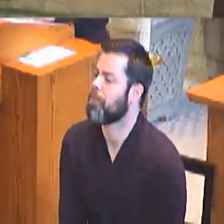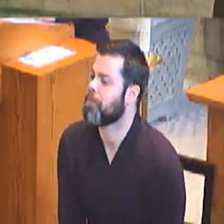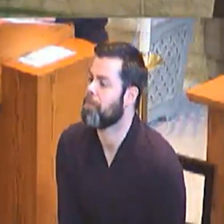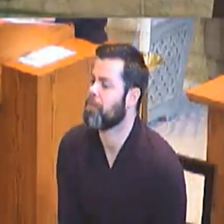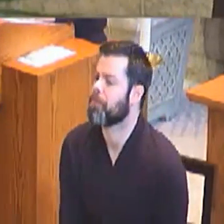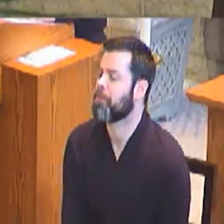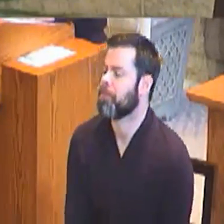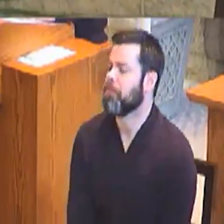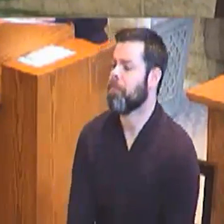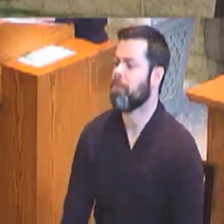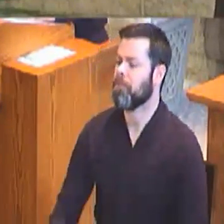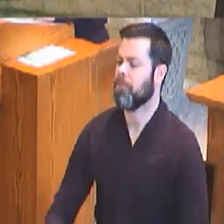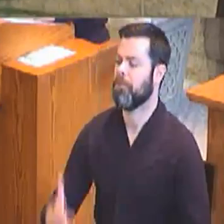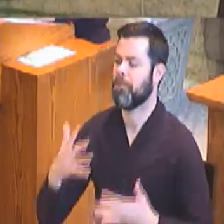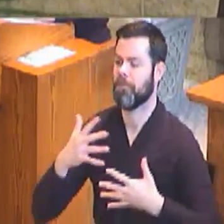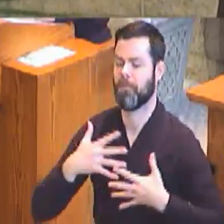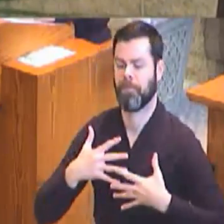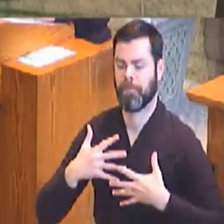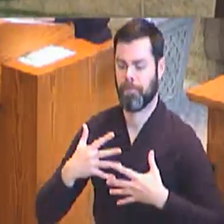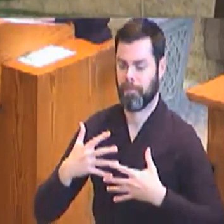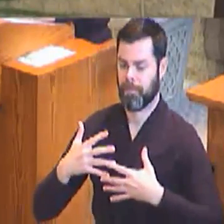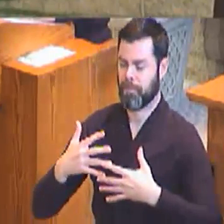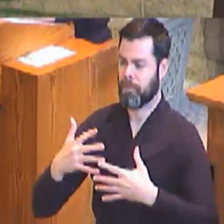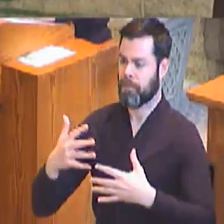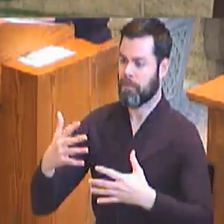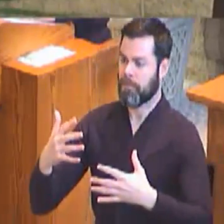Well, let's just take in a breath.